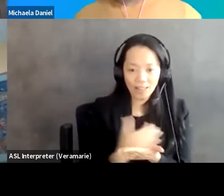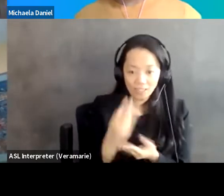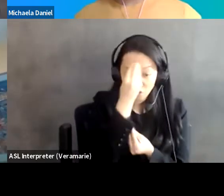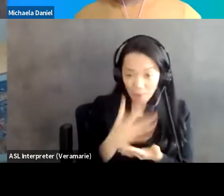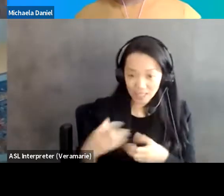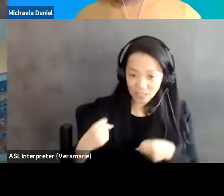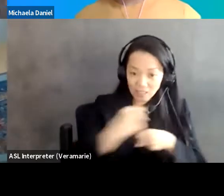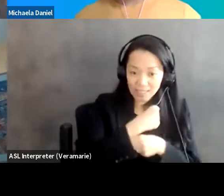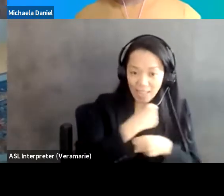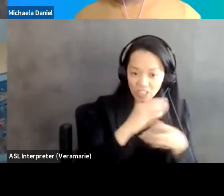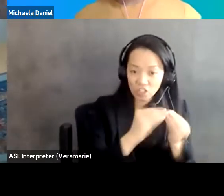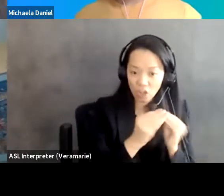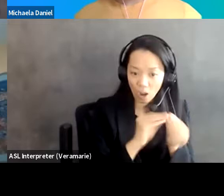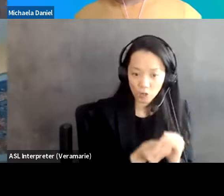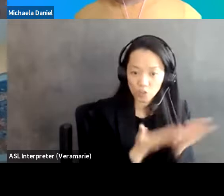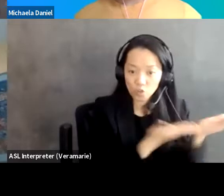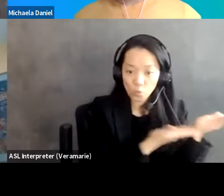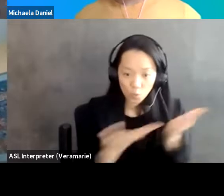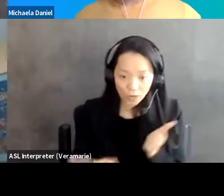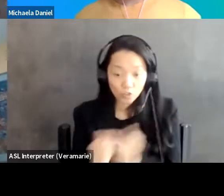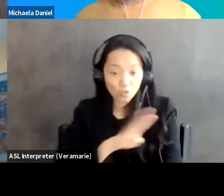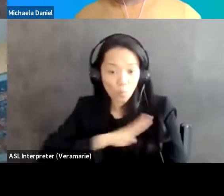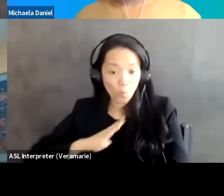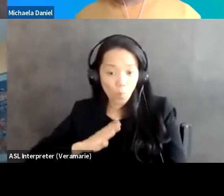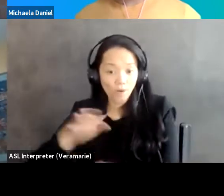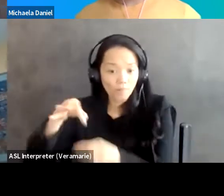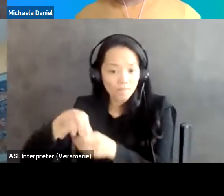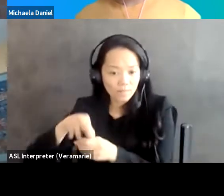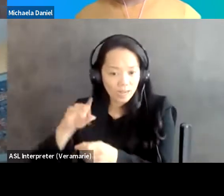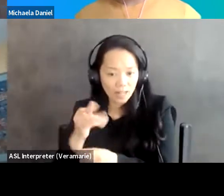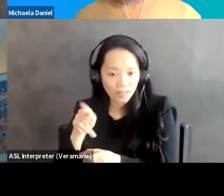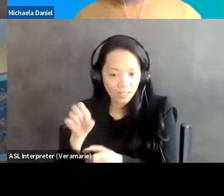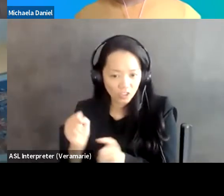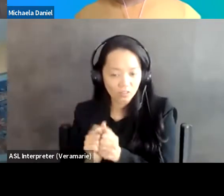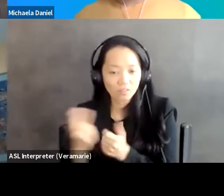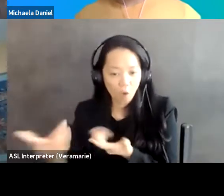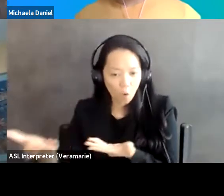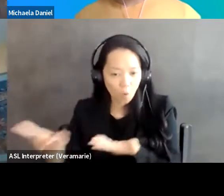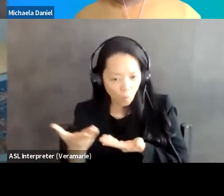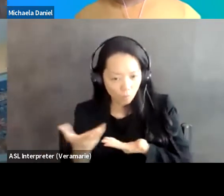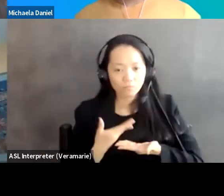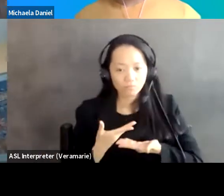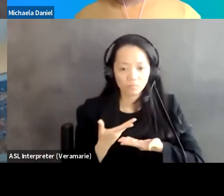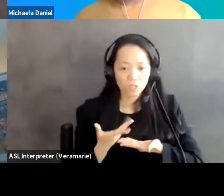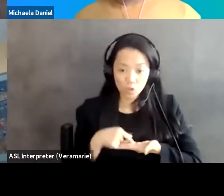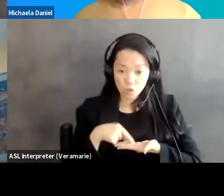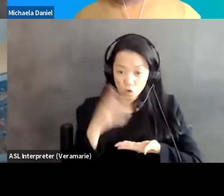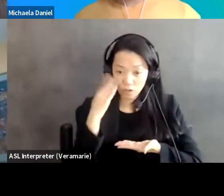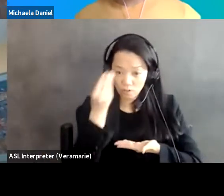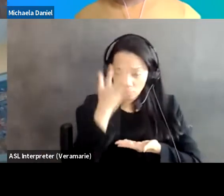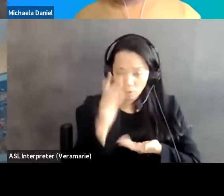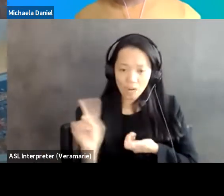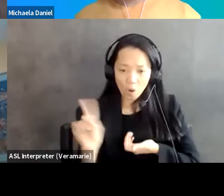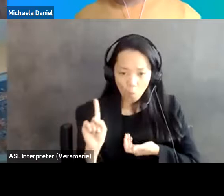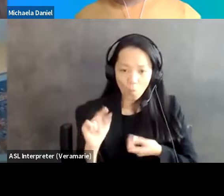and submitting that to the State Board of Elections in order to ensure that remap takes an account where folks are incarcerated,